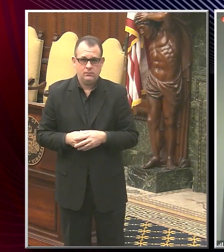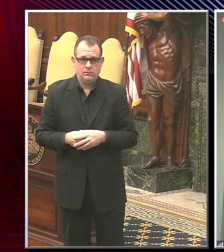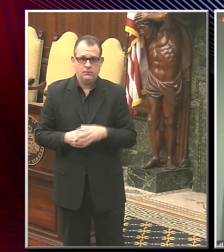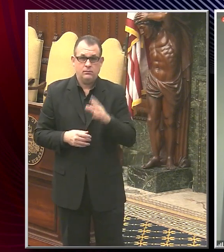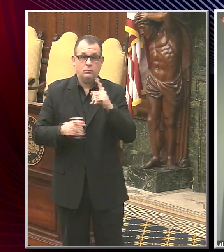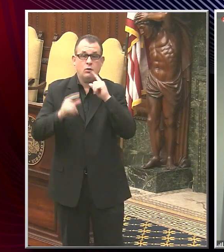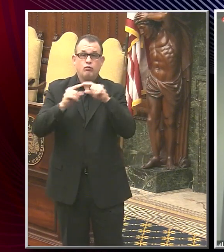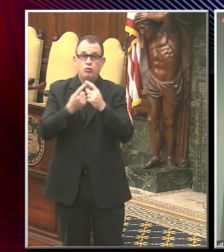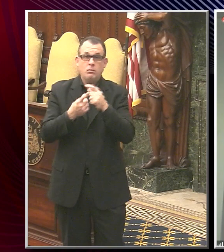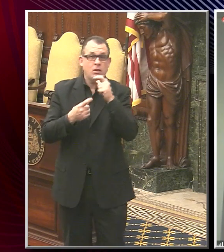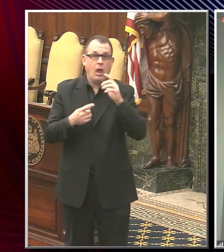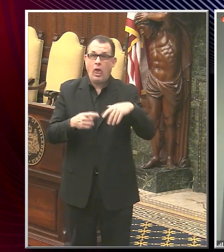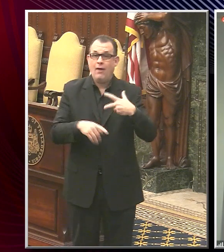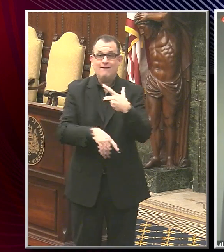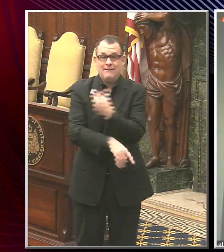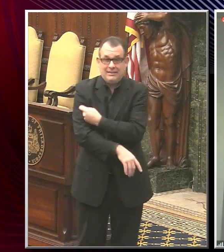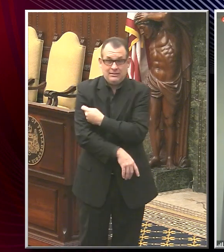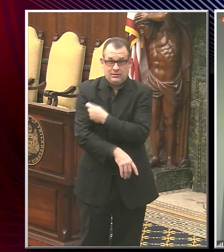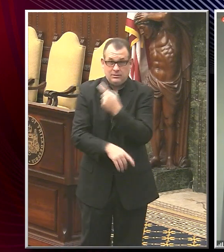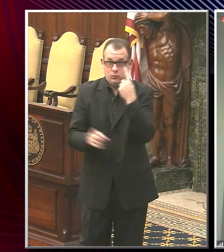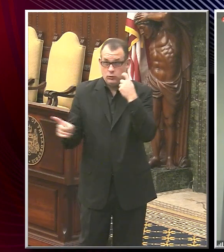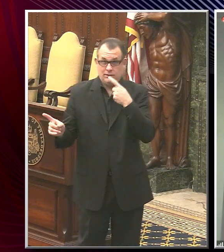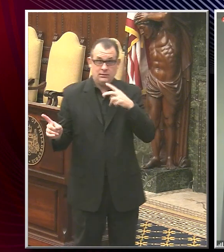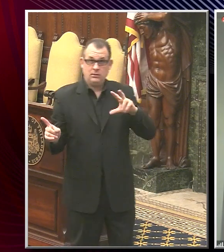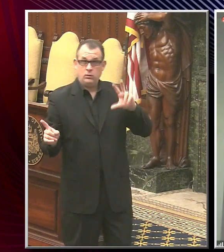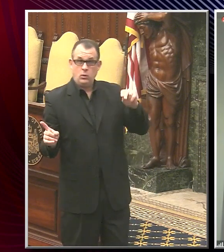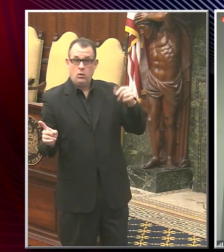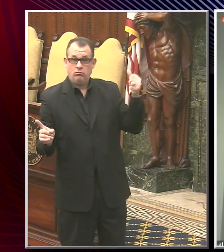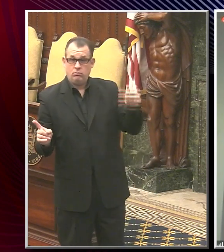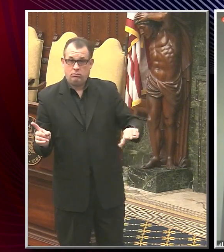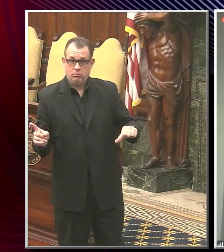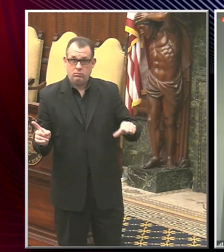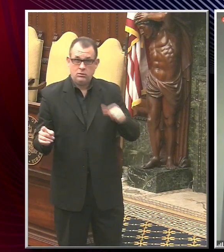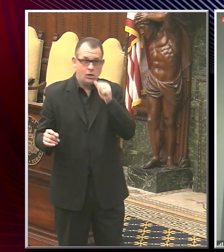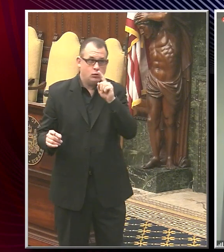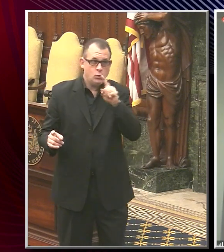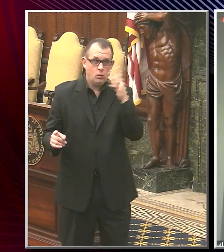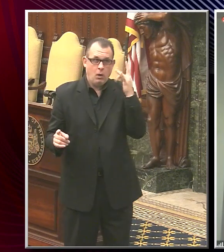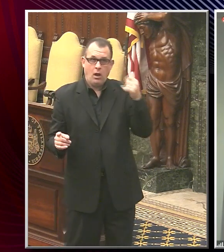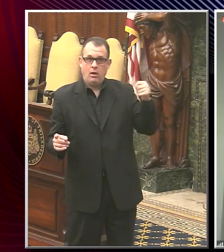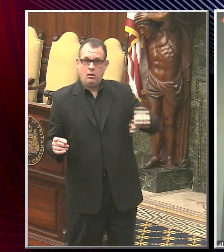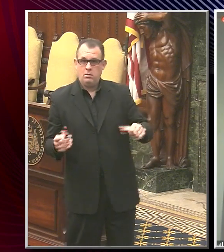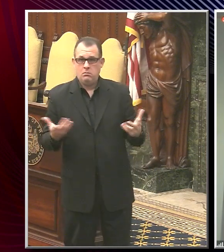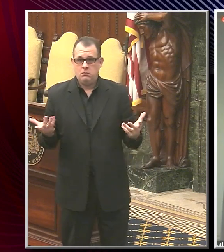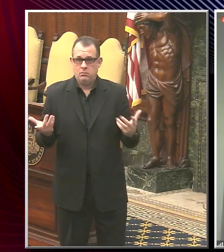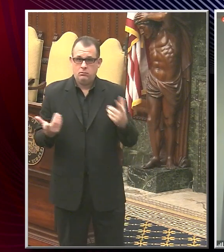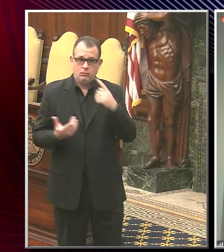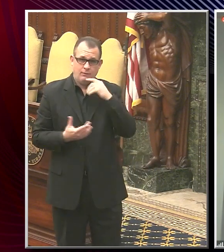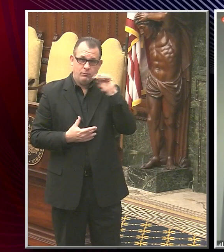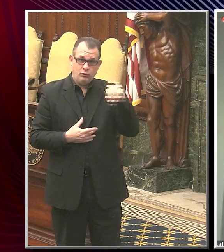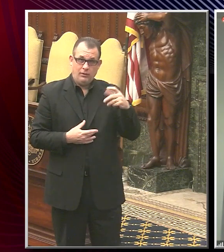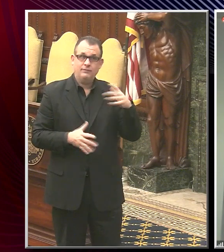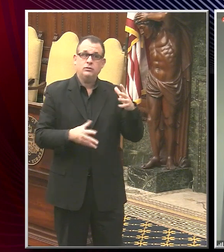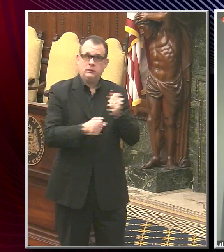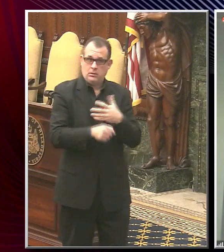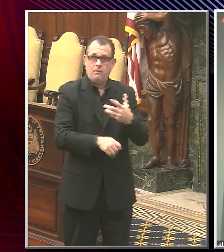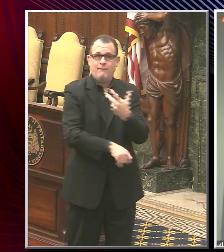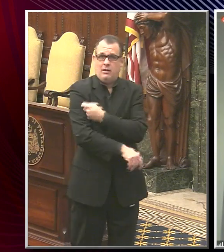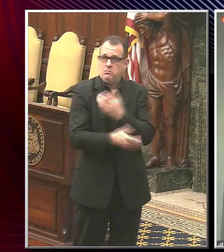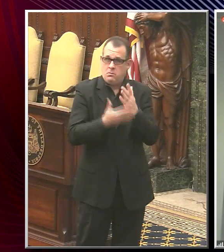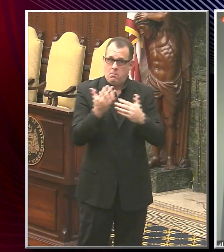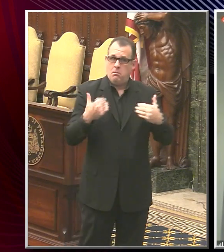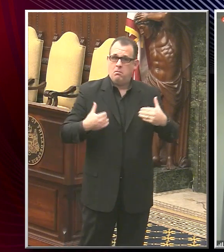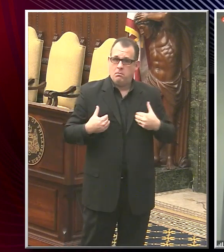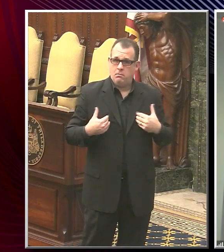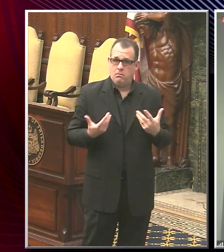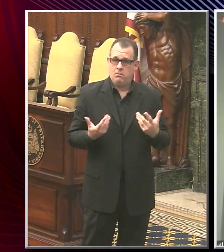get, the percent that didn't get vaccinated varies quite a bit by race. That it's the percent that did get vaccinated amongst those who was offered was much